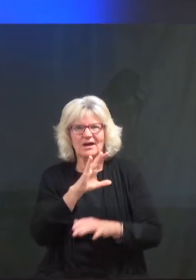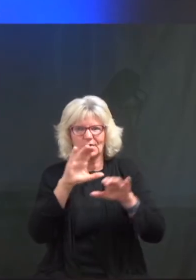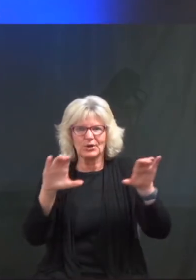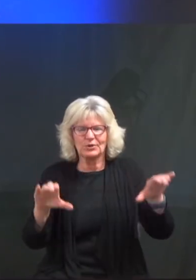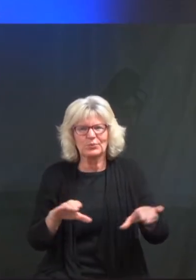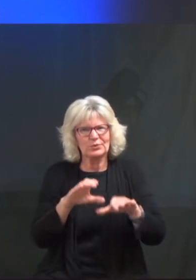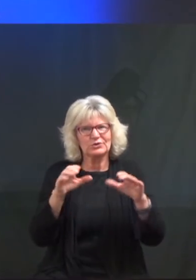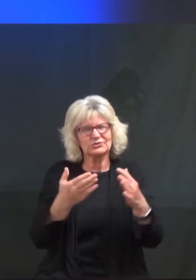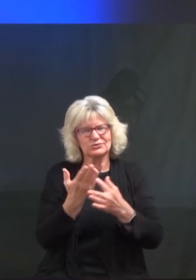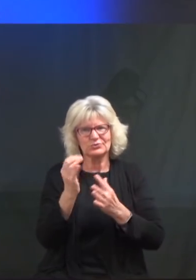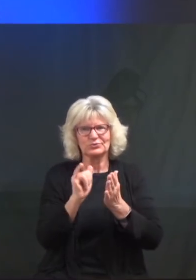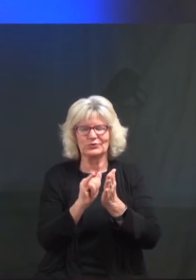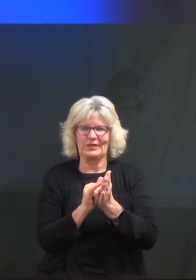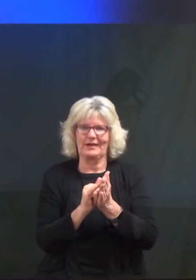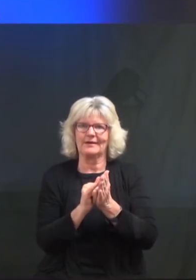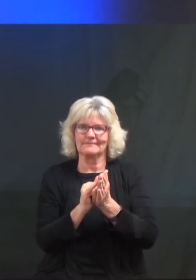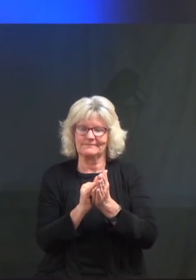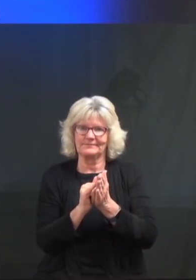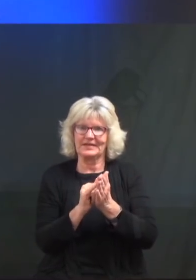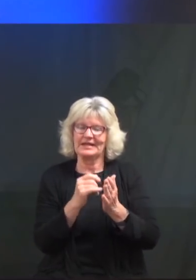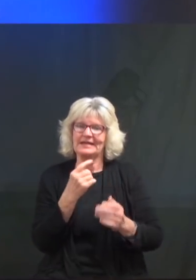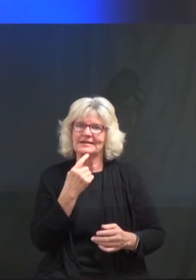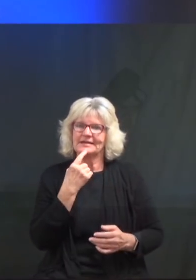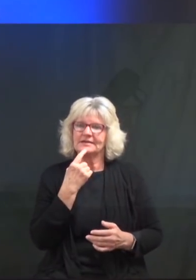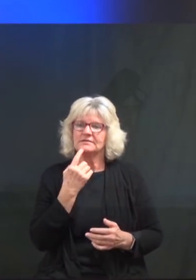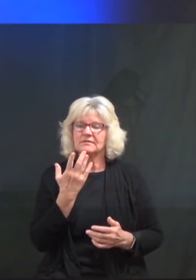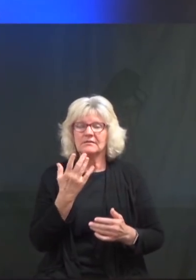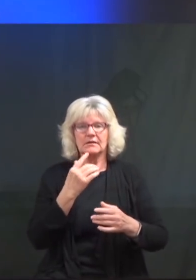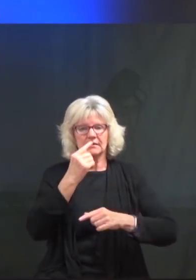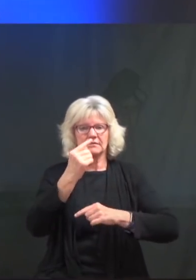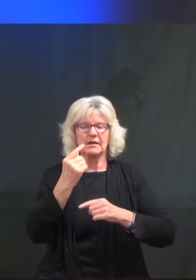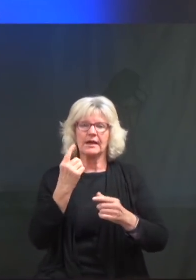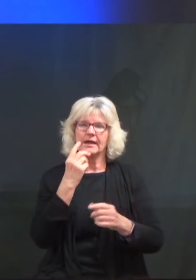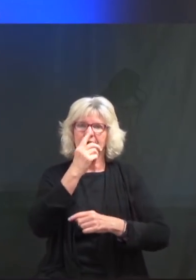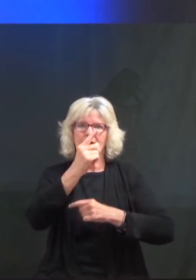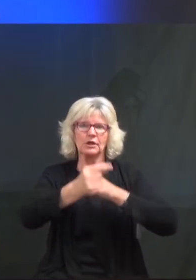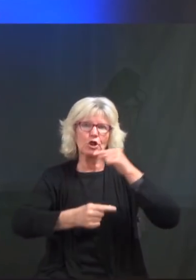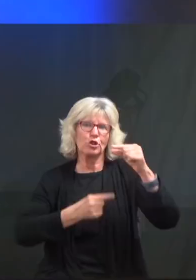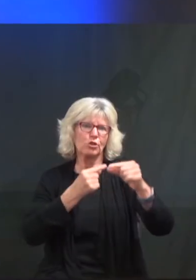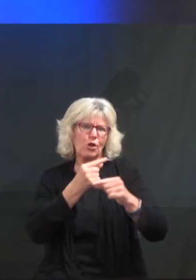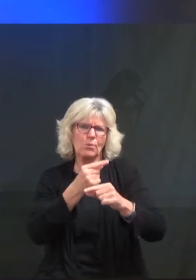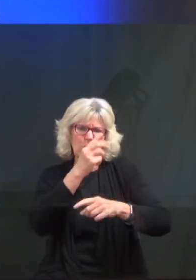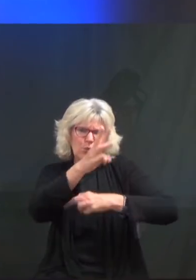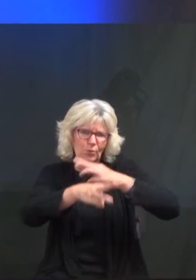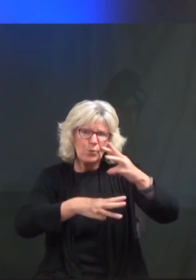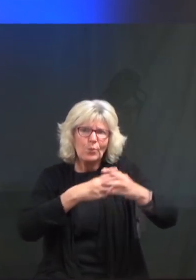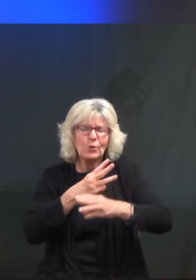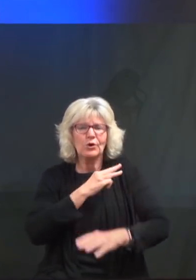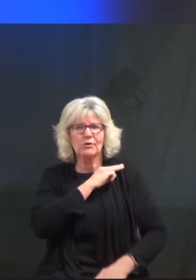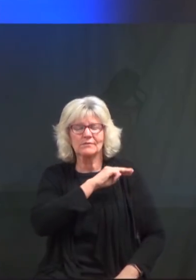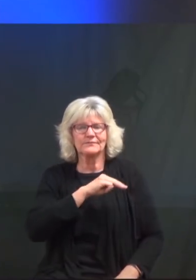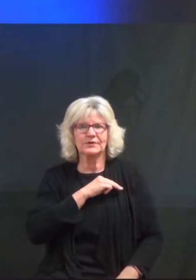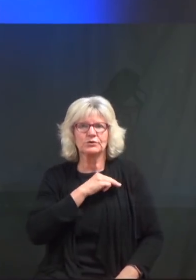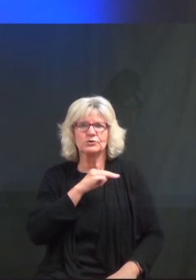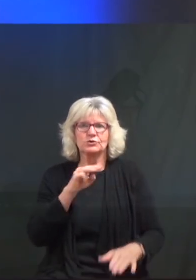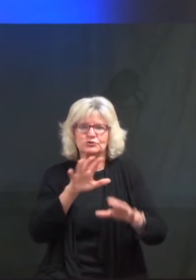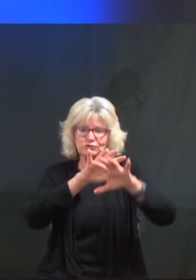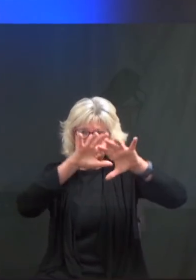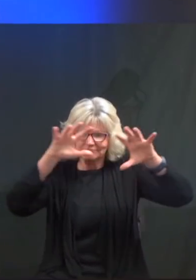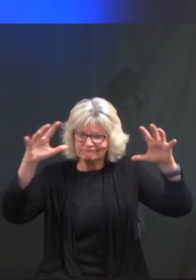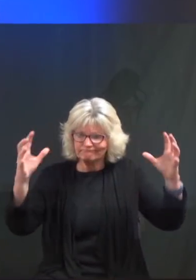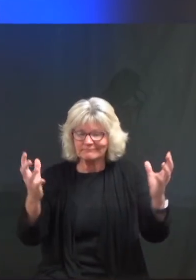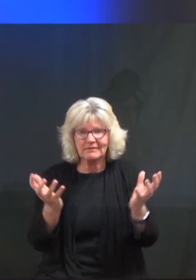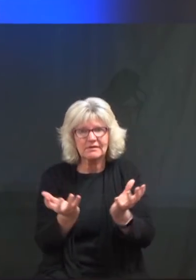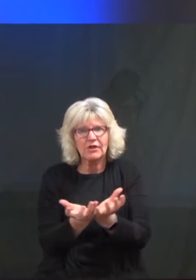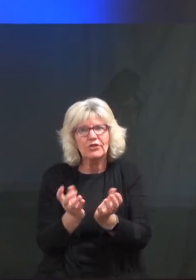all of this is transition to Satan. I'm going to have a global mission. It's not just Jerusalem, Judea, but it's to the ends of